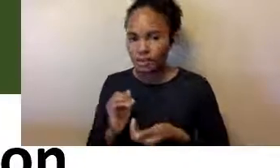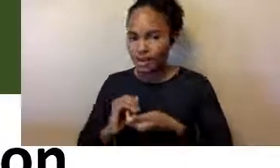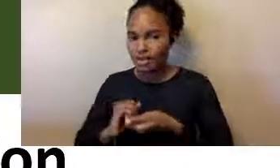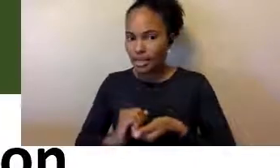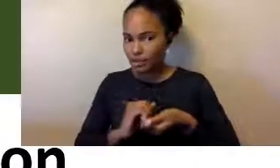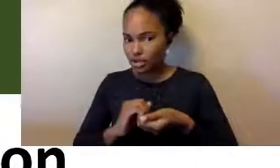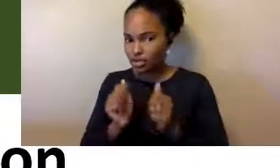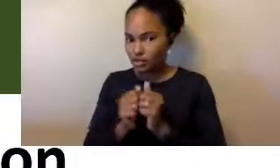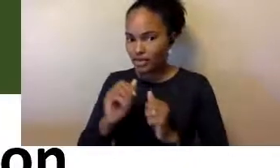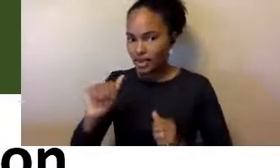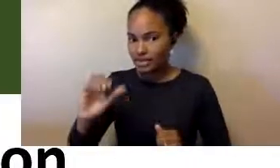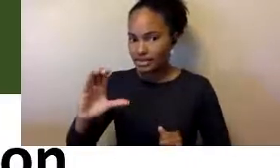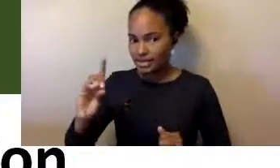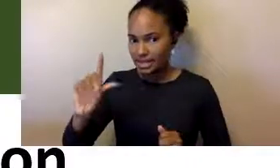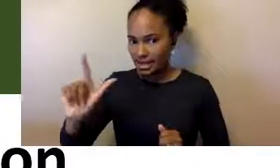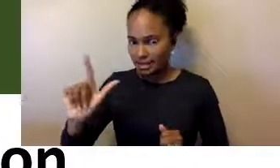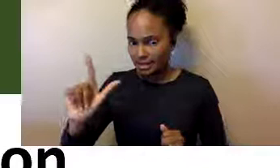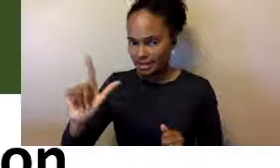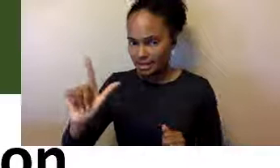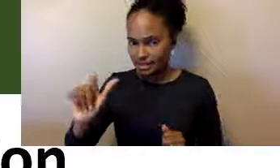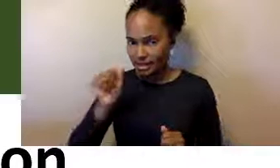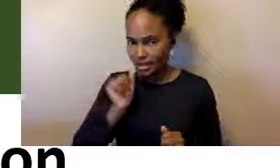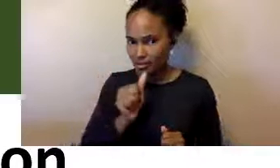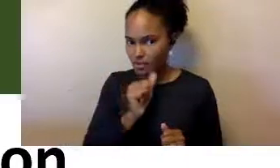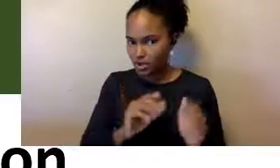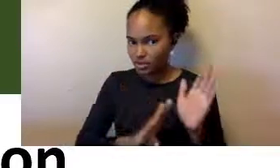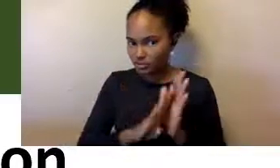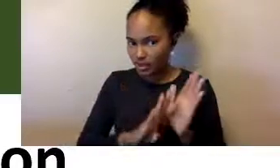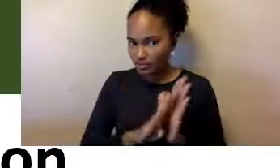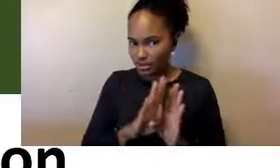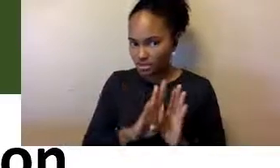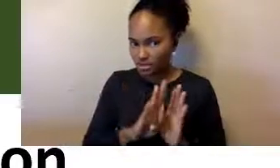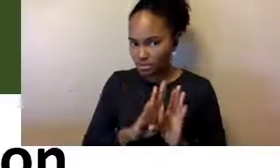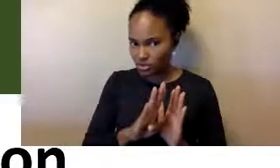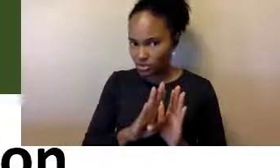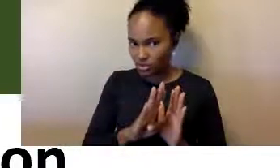ACDL, the Arizona Developmental